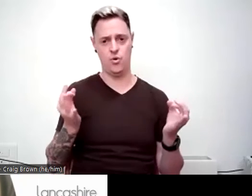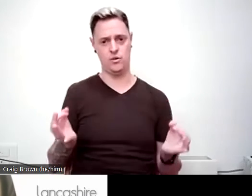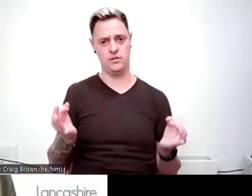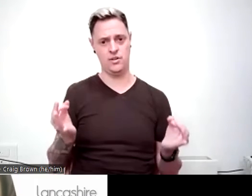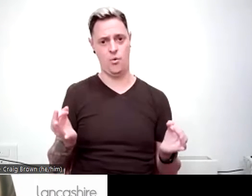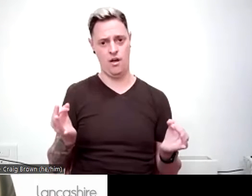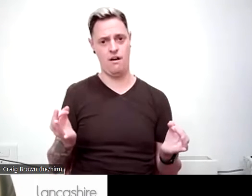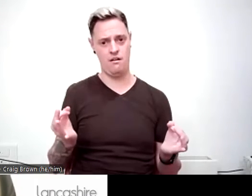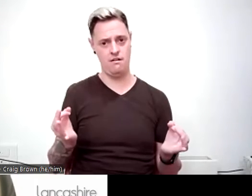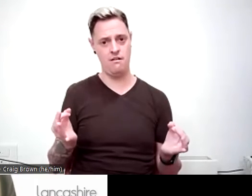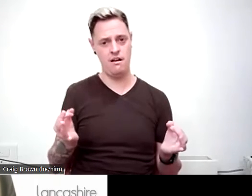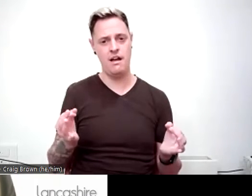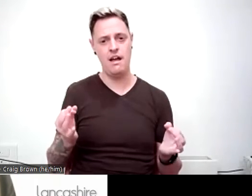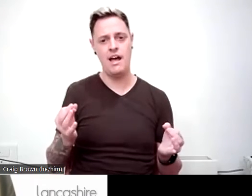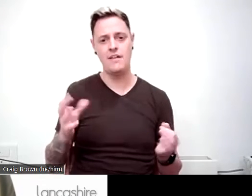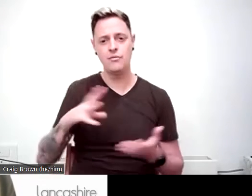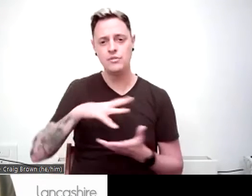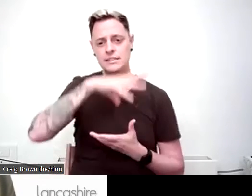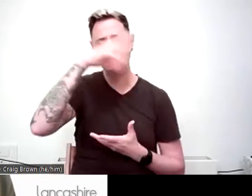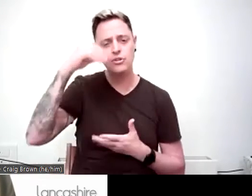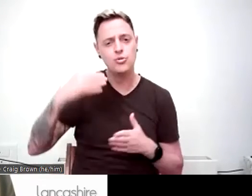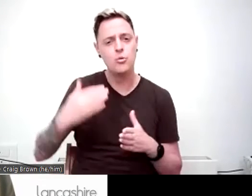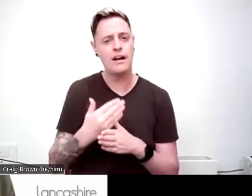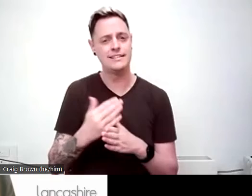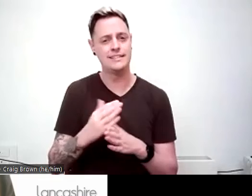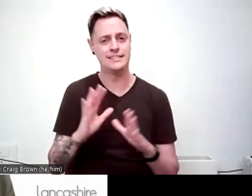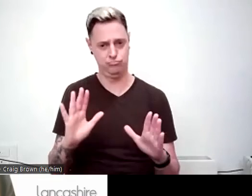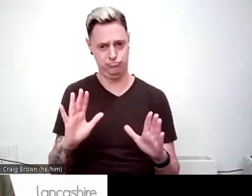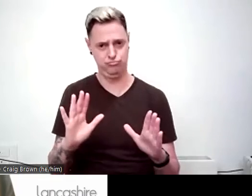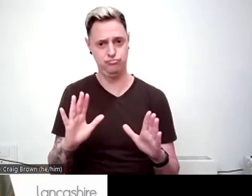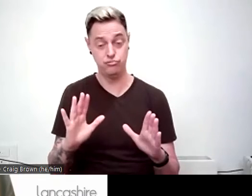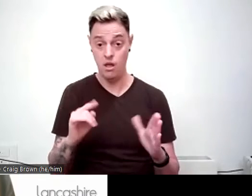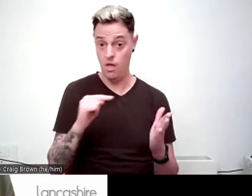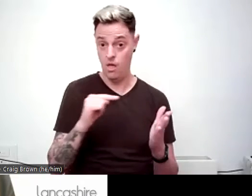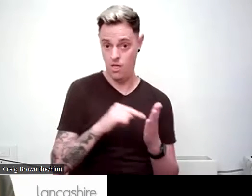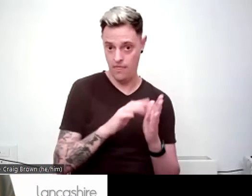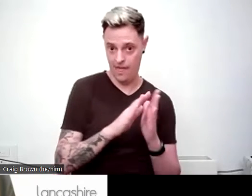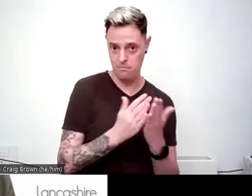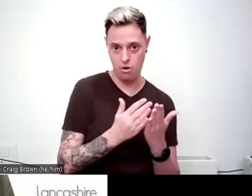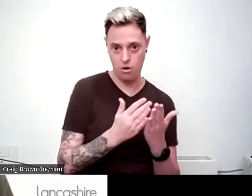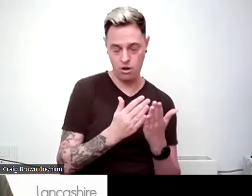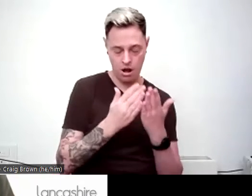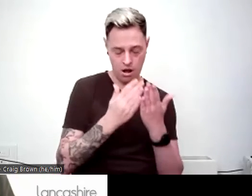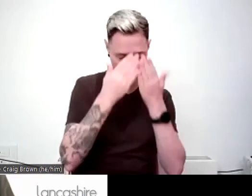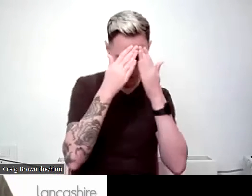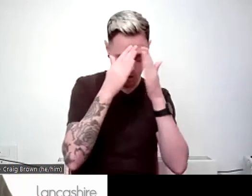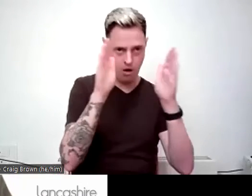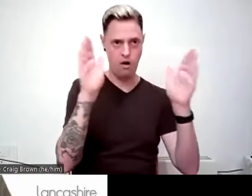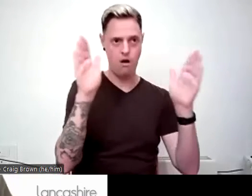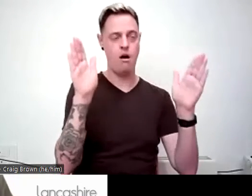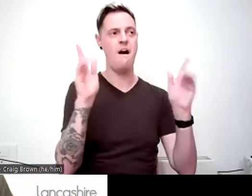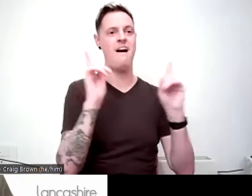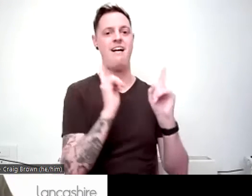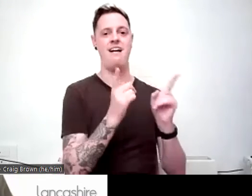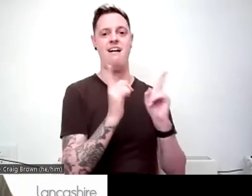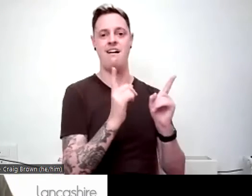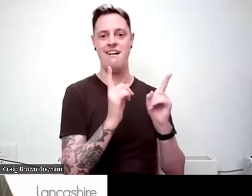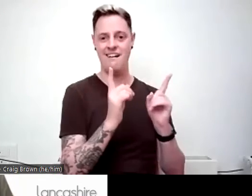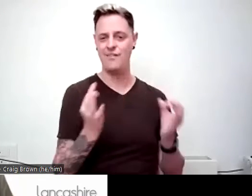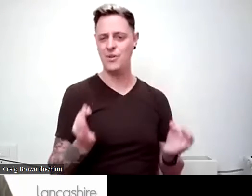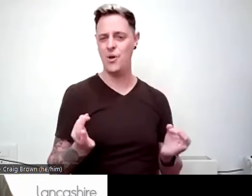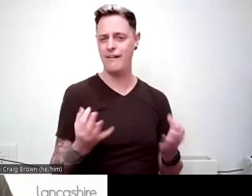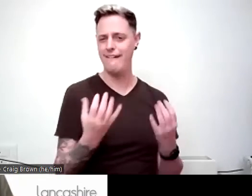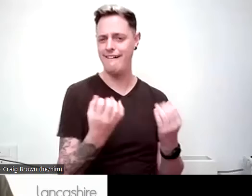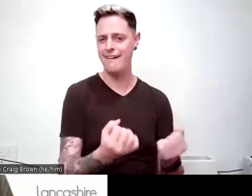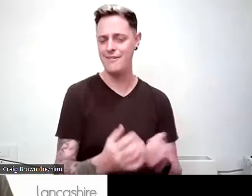that book. I feel like that really opened my eyes to a whole other world. So finding that